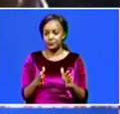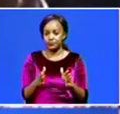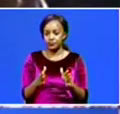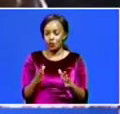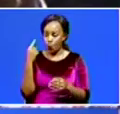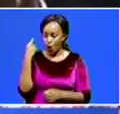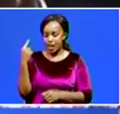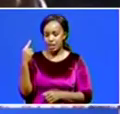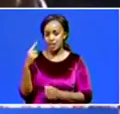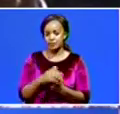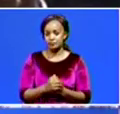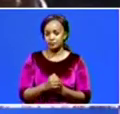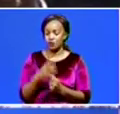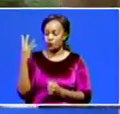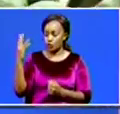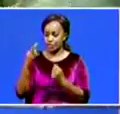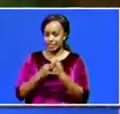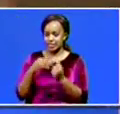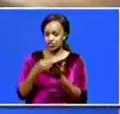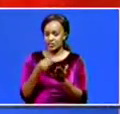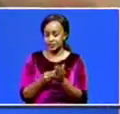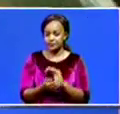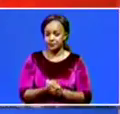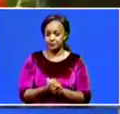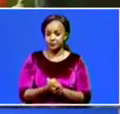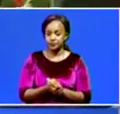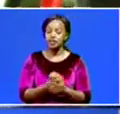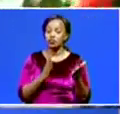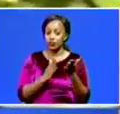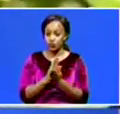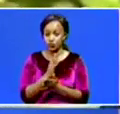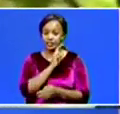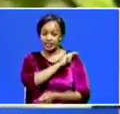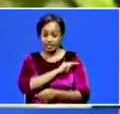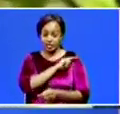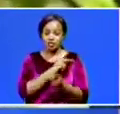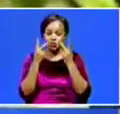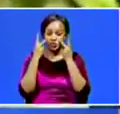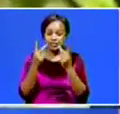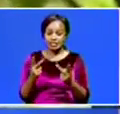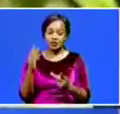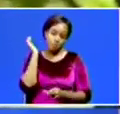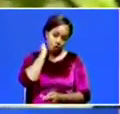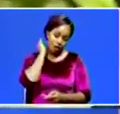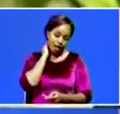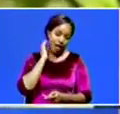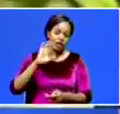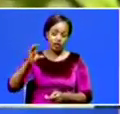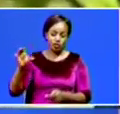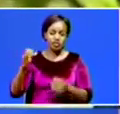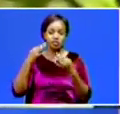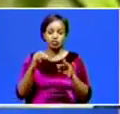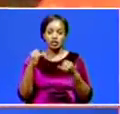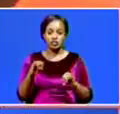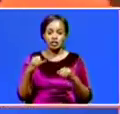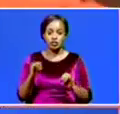piece, 48 shillings. It is this lucrative nature that has now seen Murang'a County seek to protect farmers and